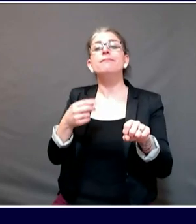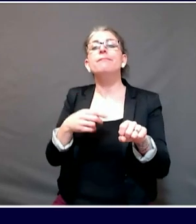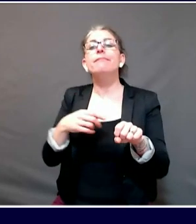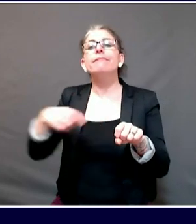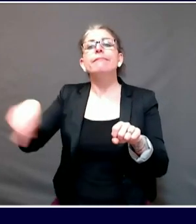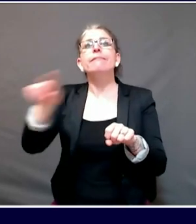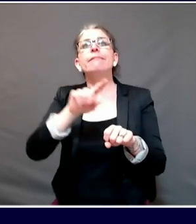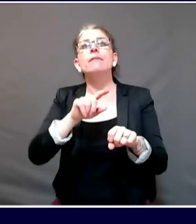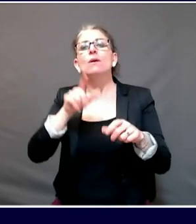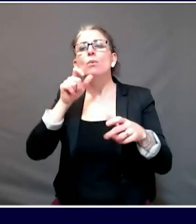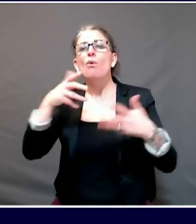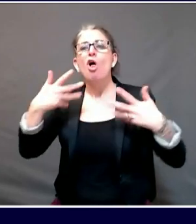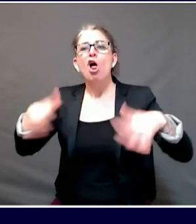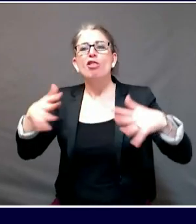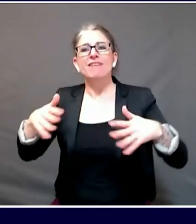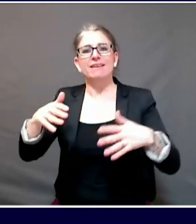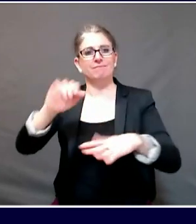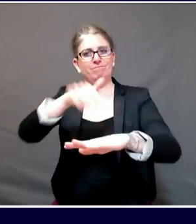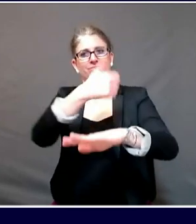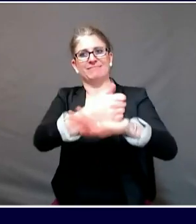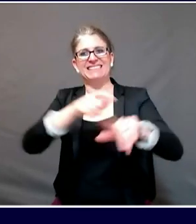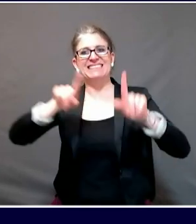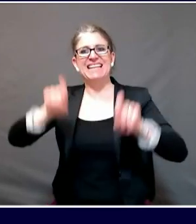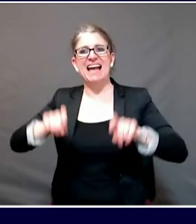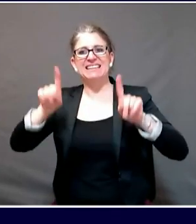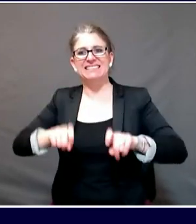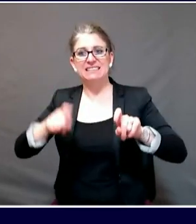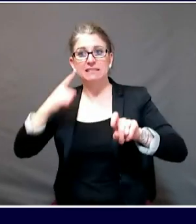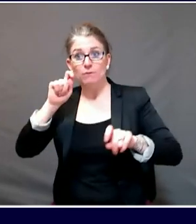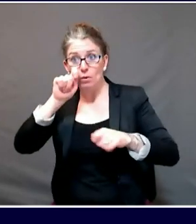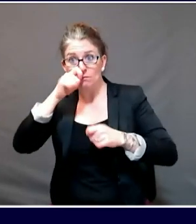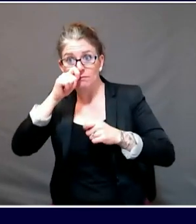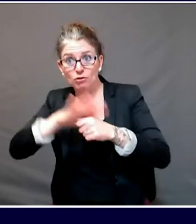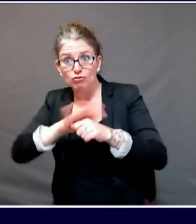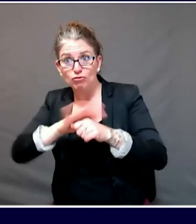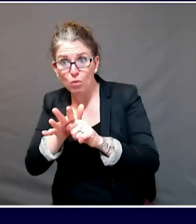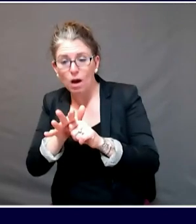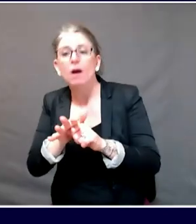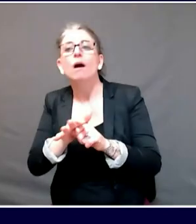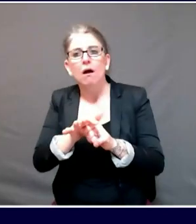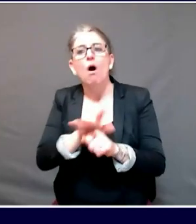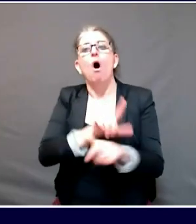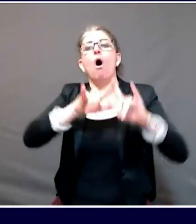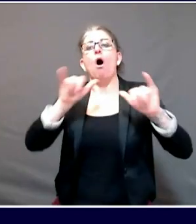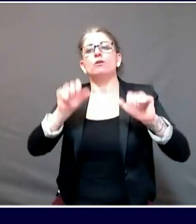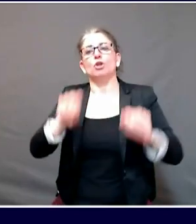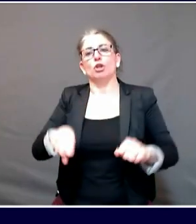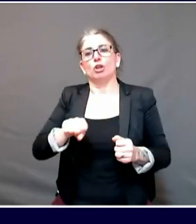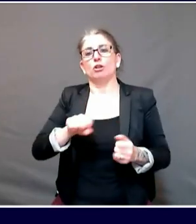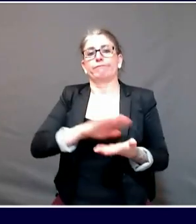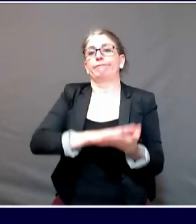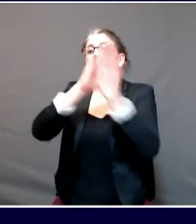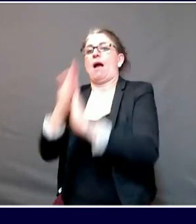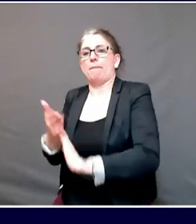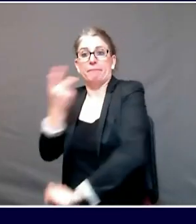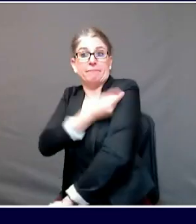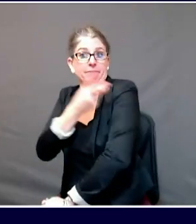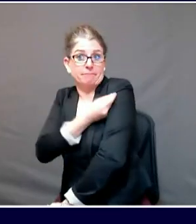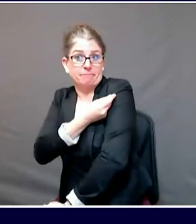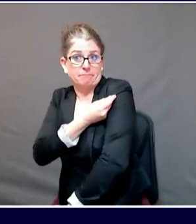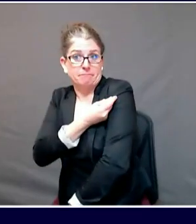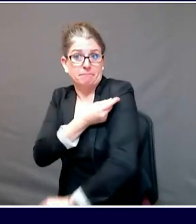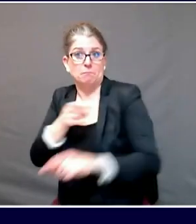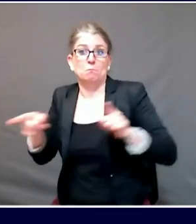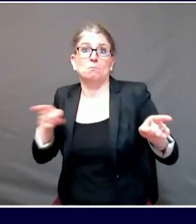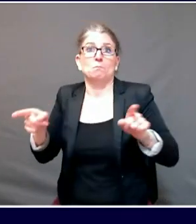have online may be quickly converted to start offering COVID vaccine, as well as, and eventually in lieu